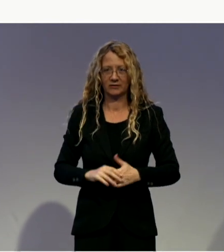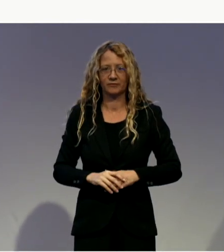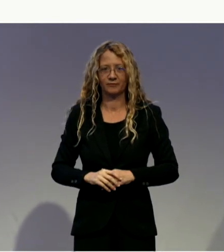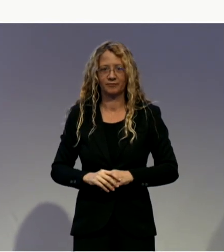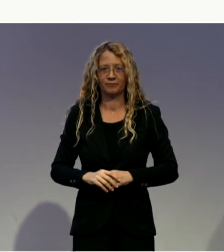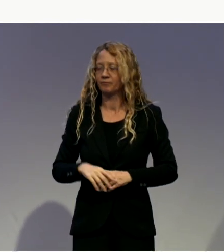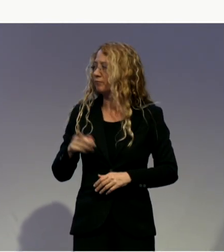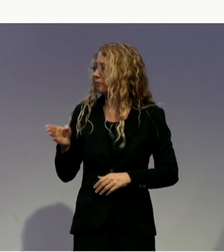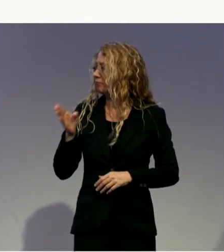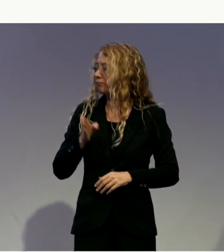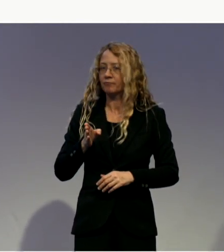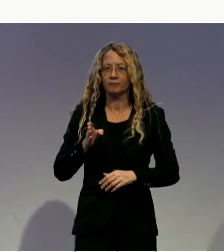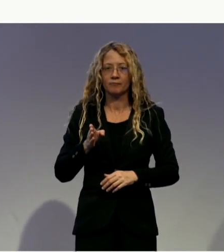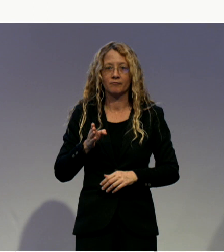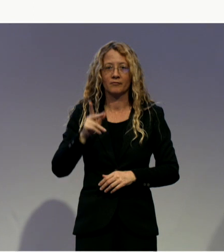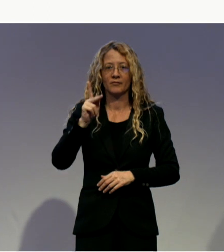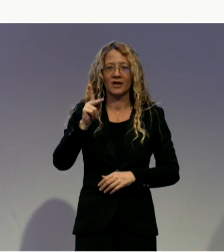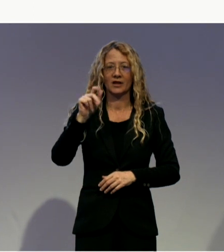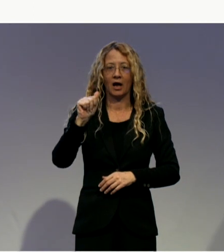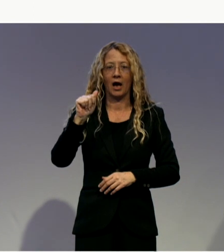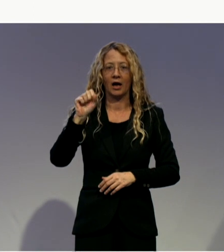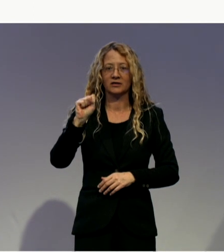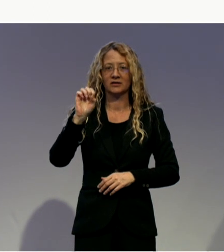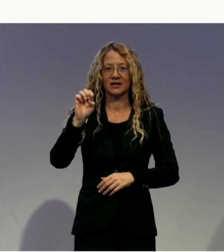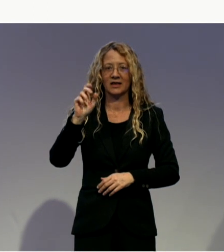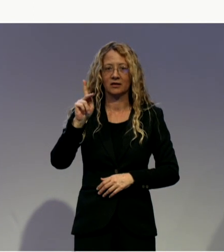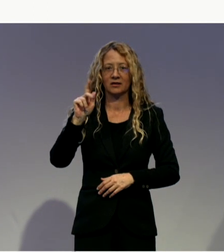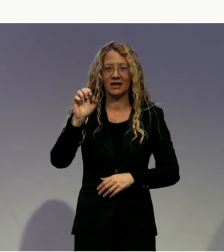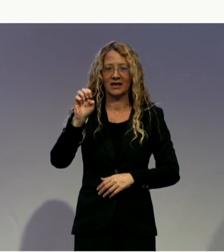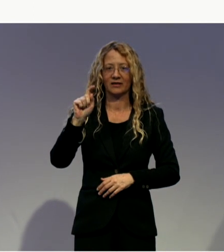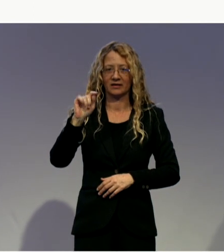I'm Musola Kaseketi from ReelAbilities Productions in Zambia.